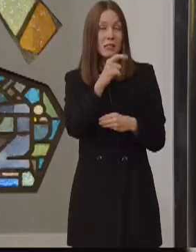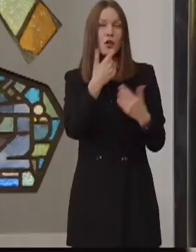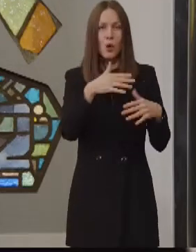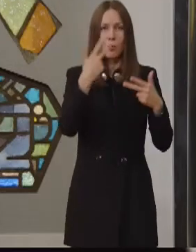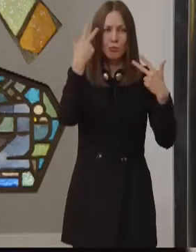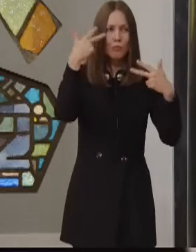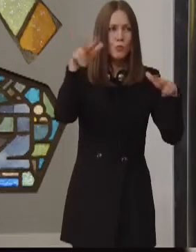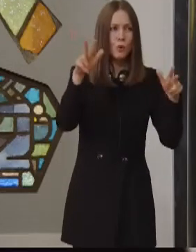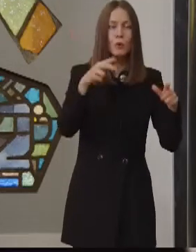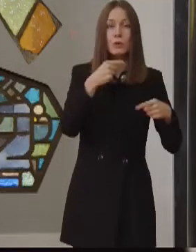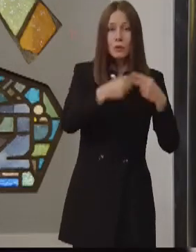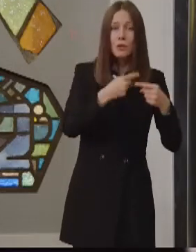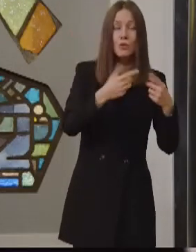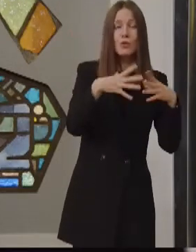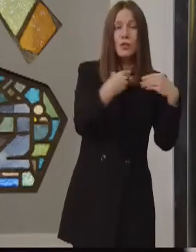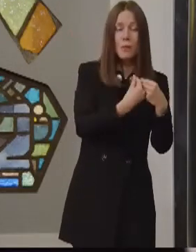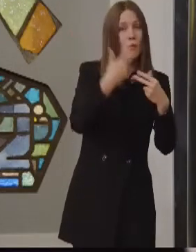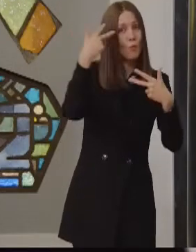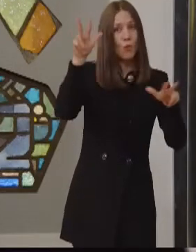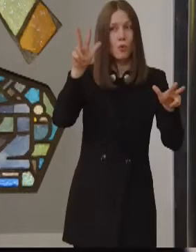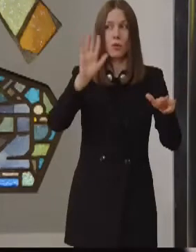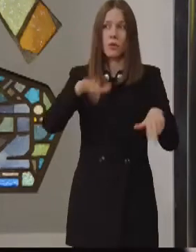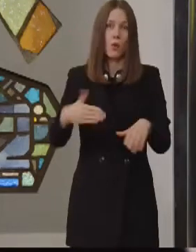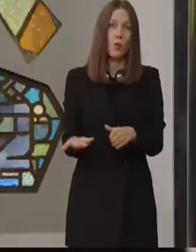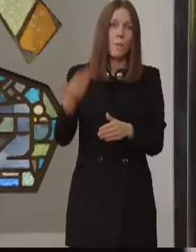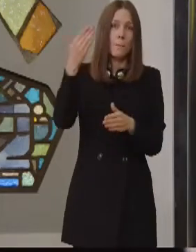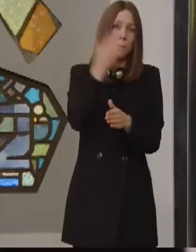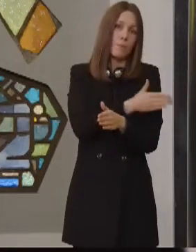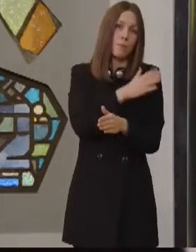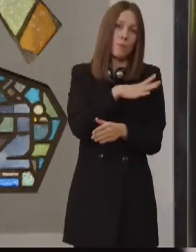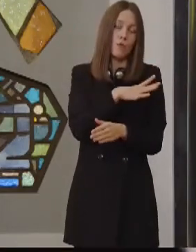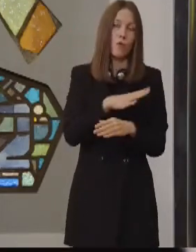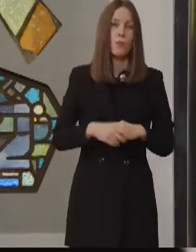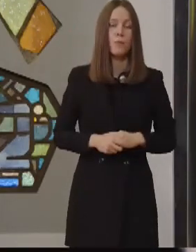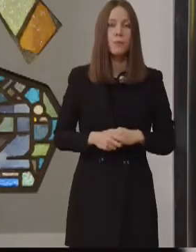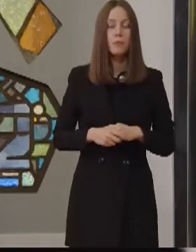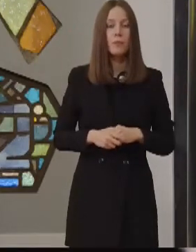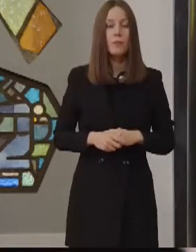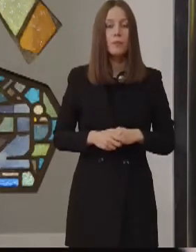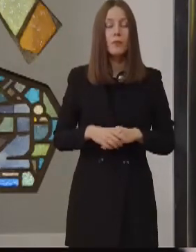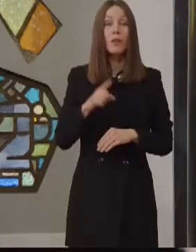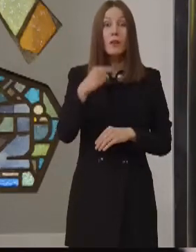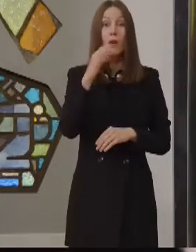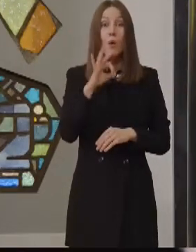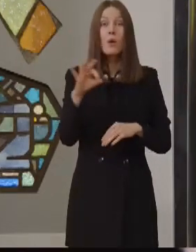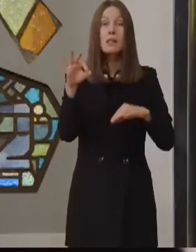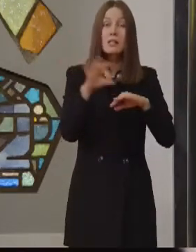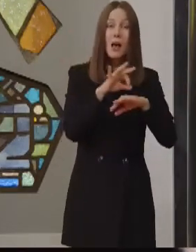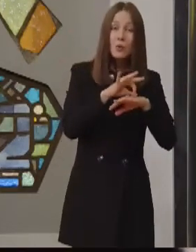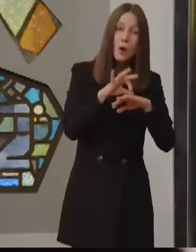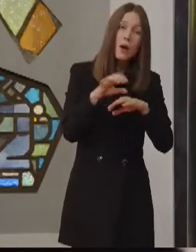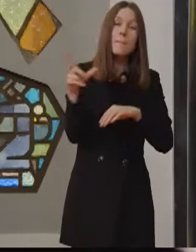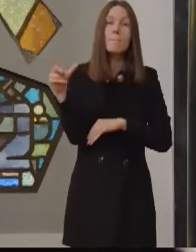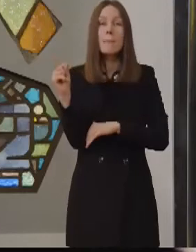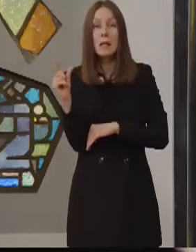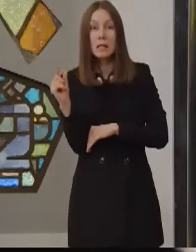all the domestic things. But as I have said, the traditional family has changed. When it